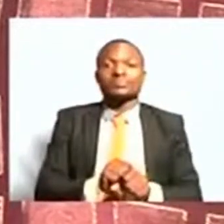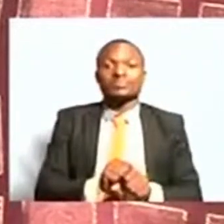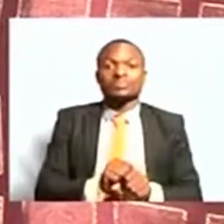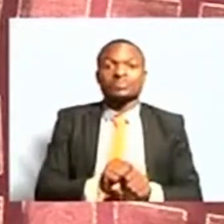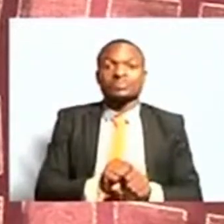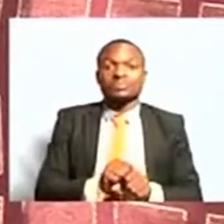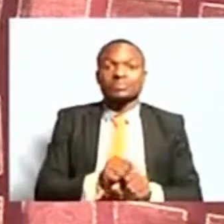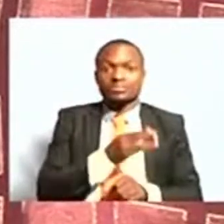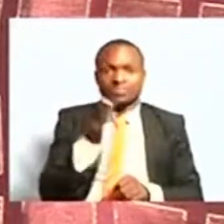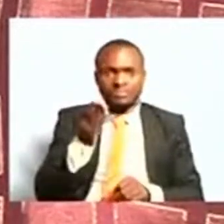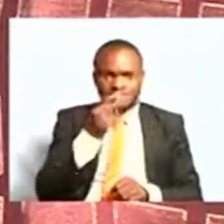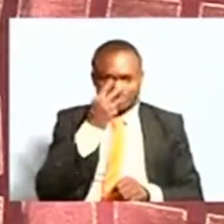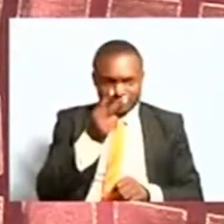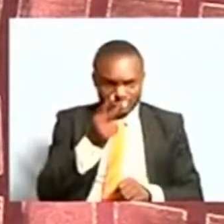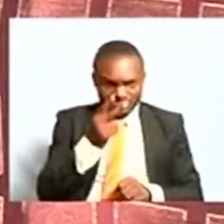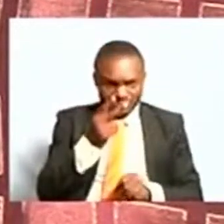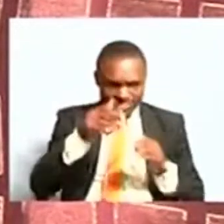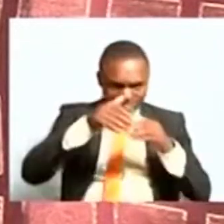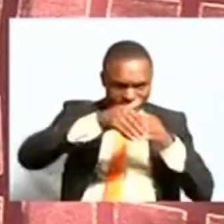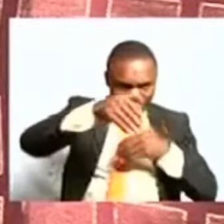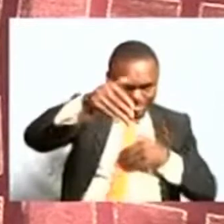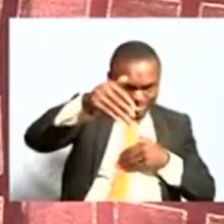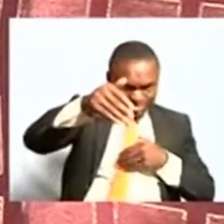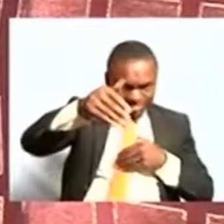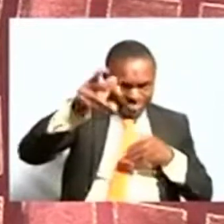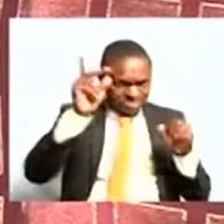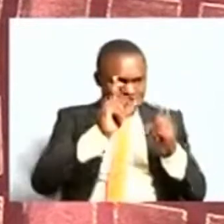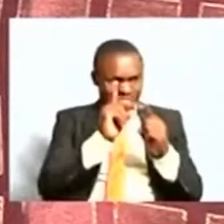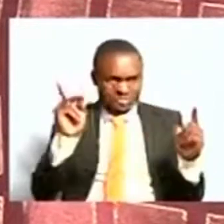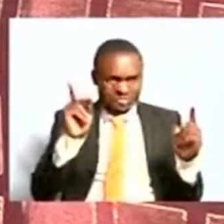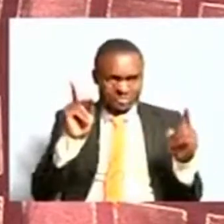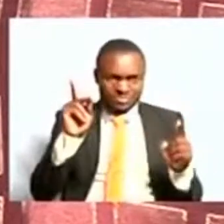clearance distance. This accounted for